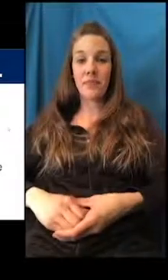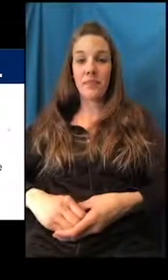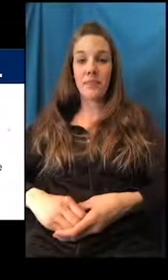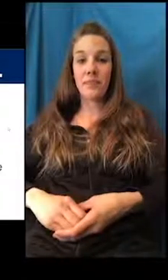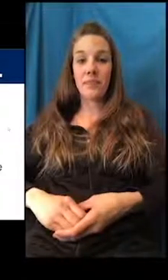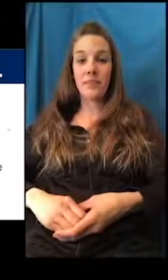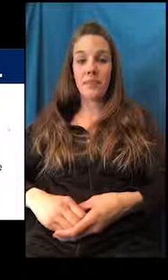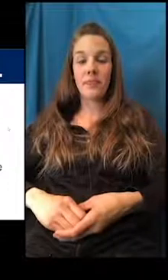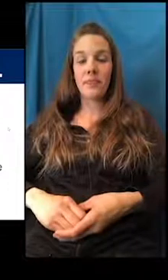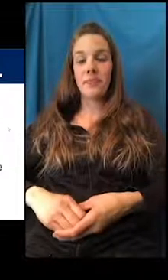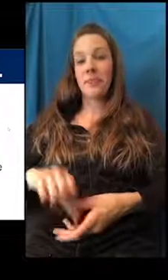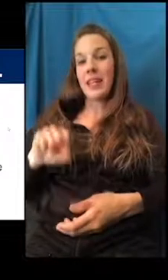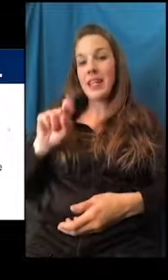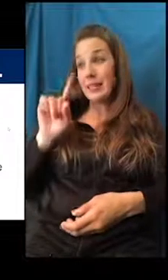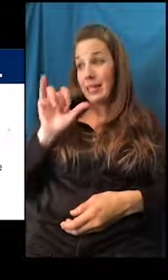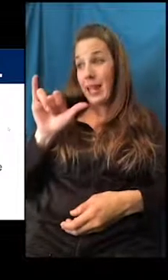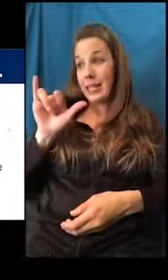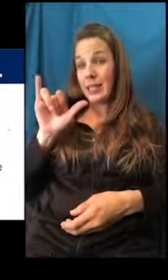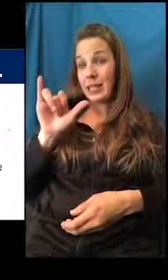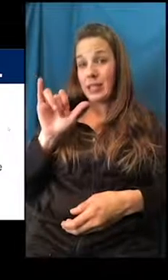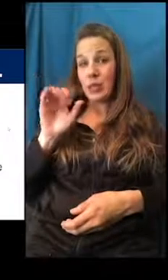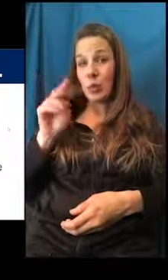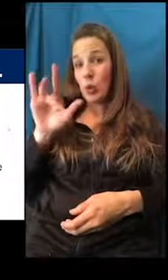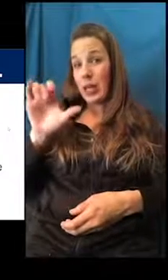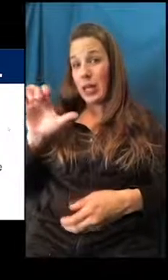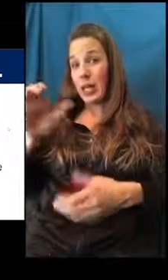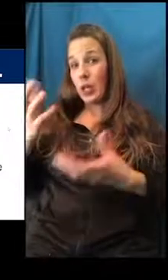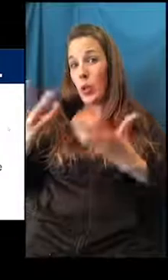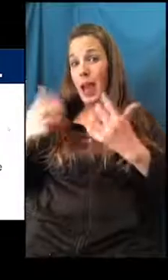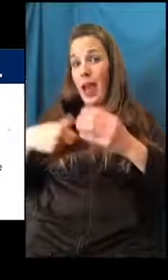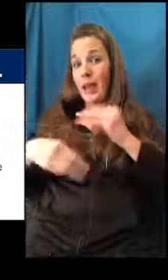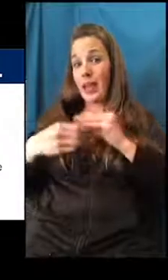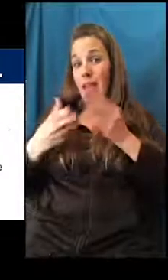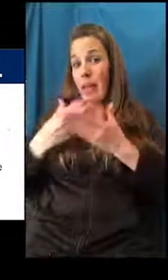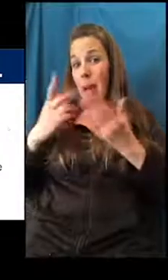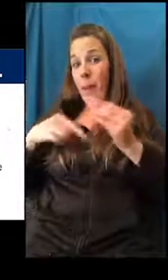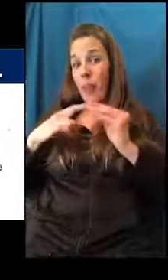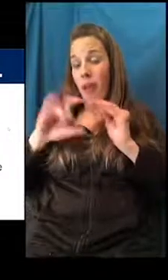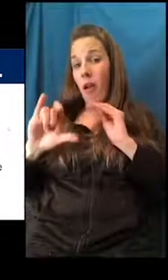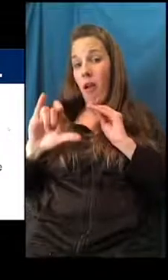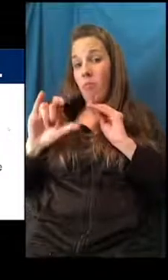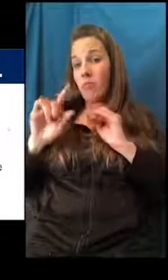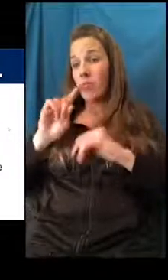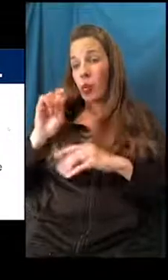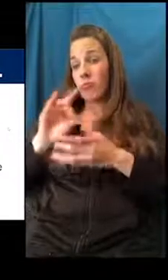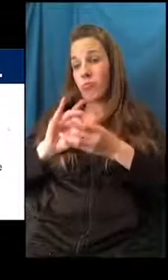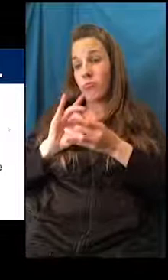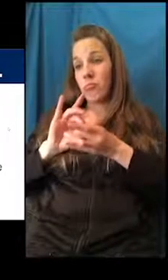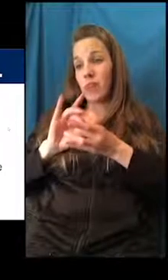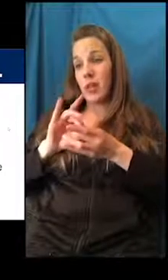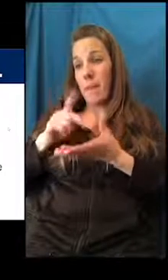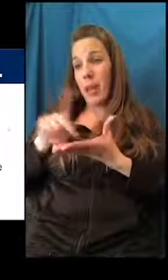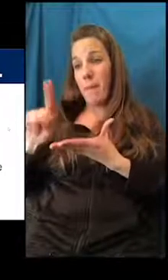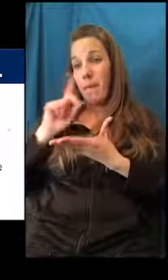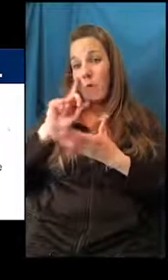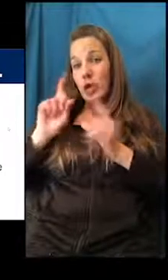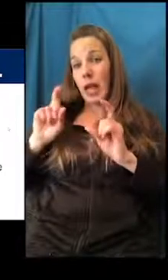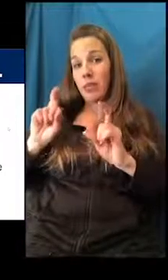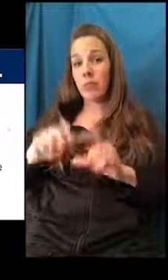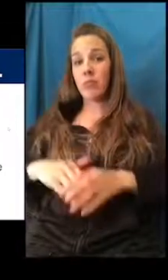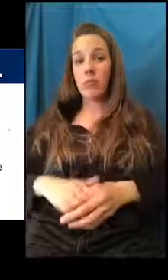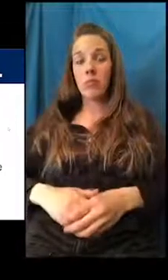Stacy or Julie, do you have anything to add about the question around payment for testing?